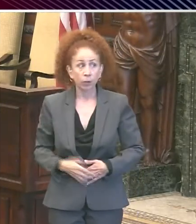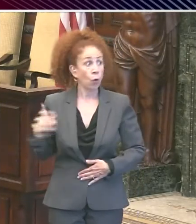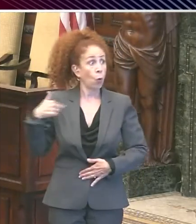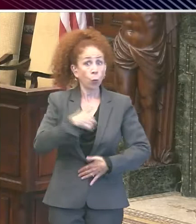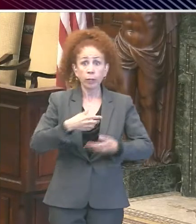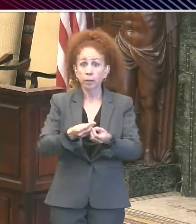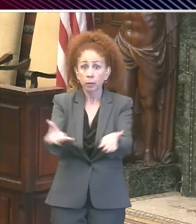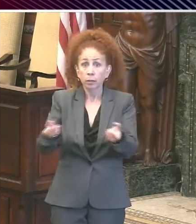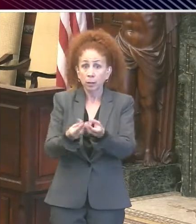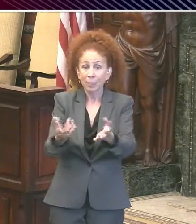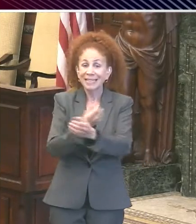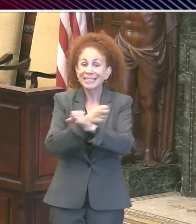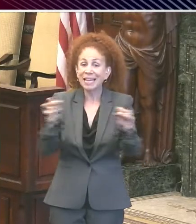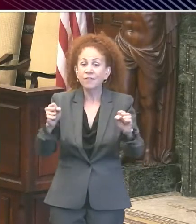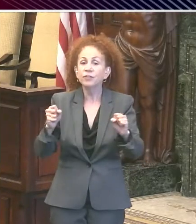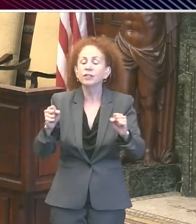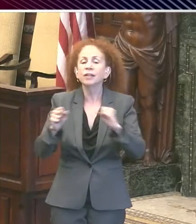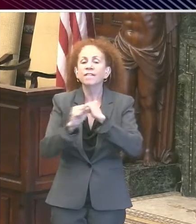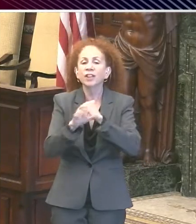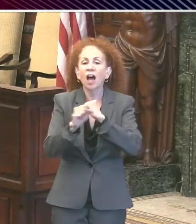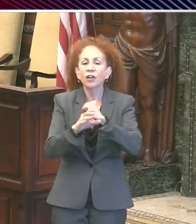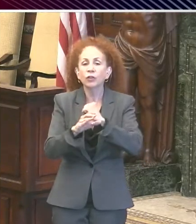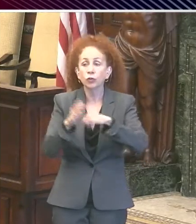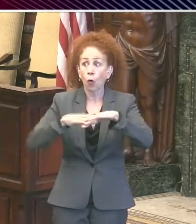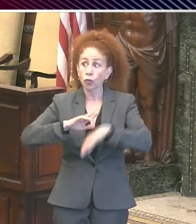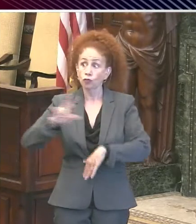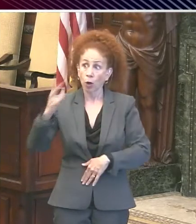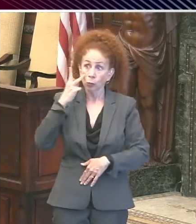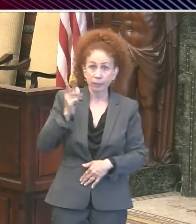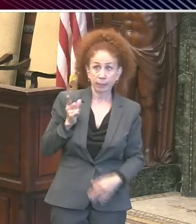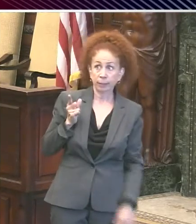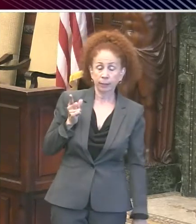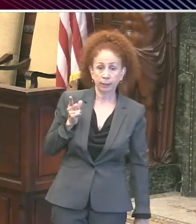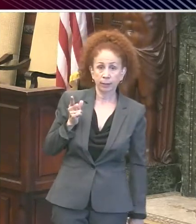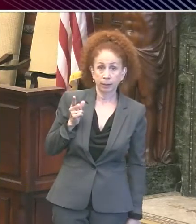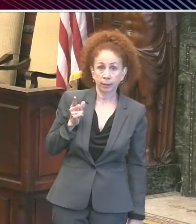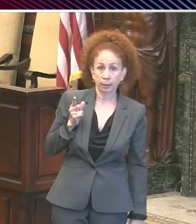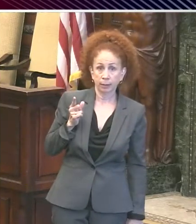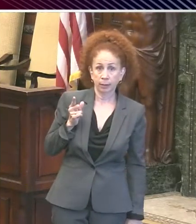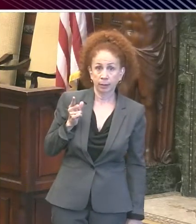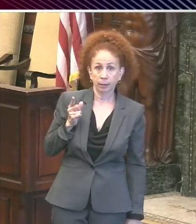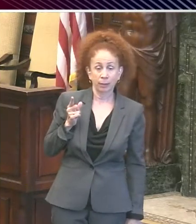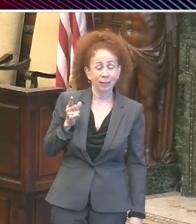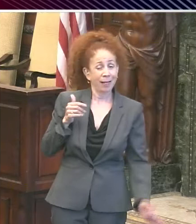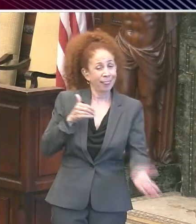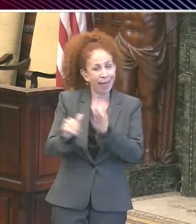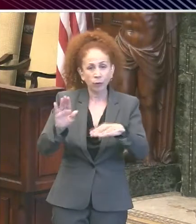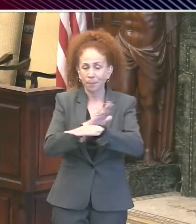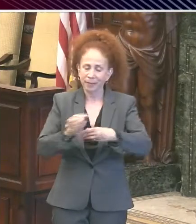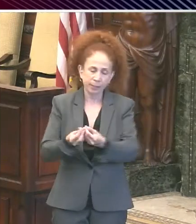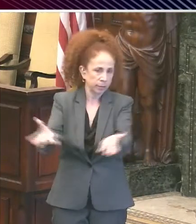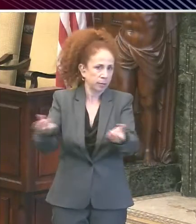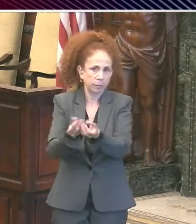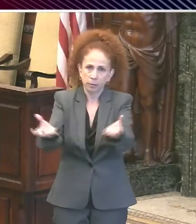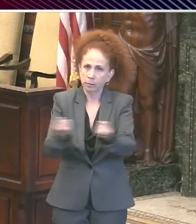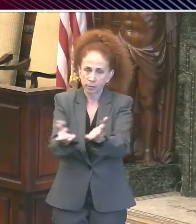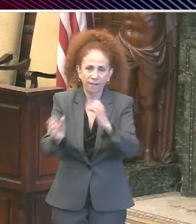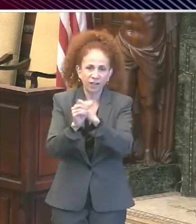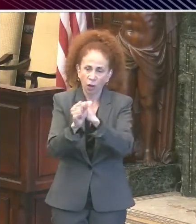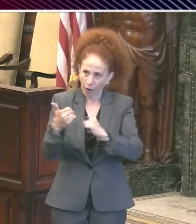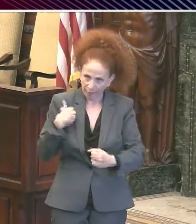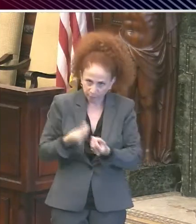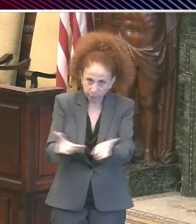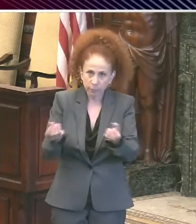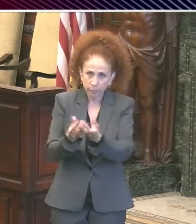distributed safety flyers like the one on the right here to thousands of businesses at this point. And